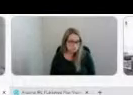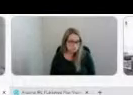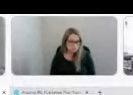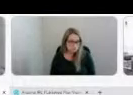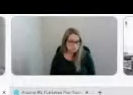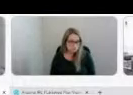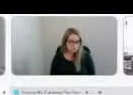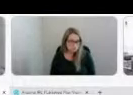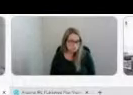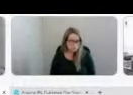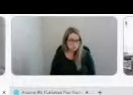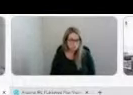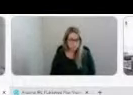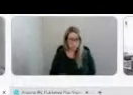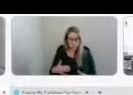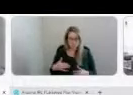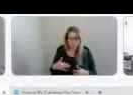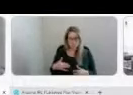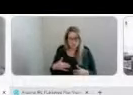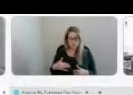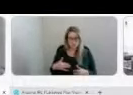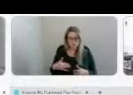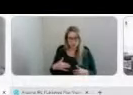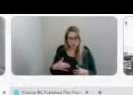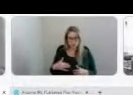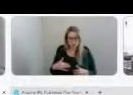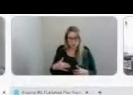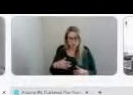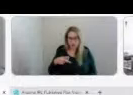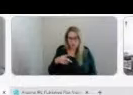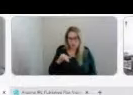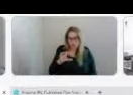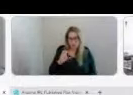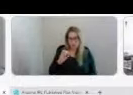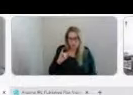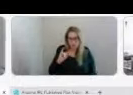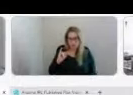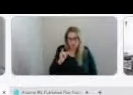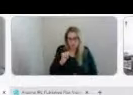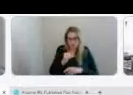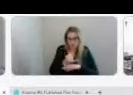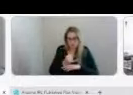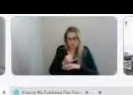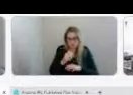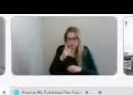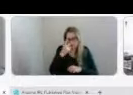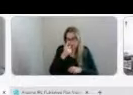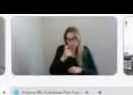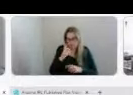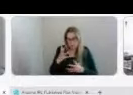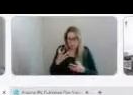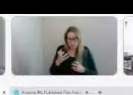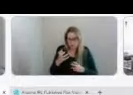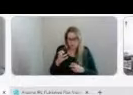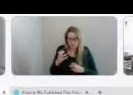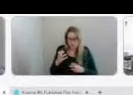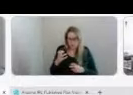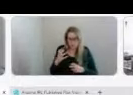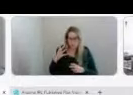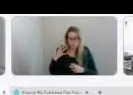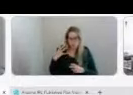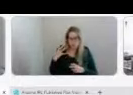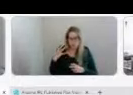identify as an asian-american pacific islander and i'm telling you that because i want chair person